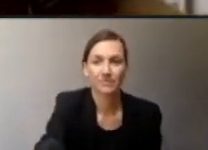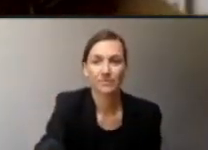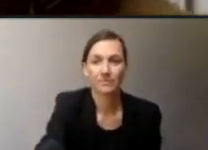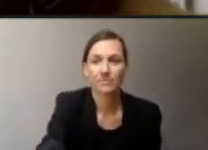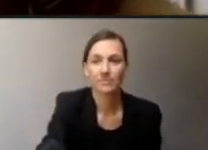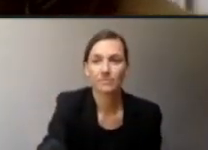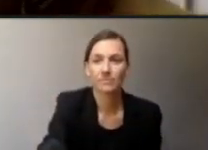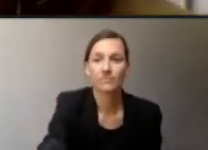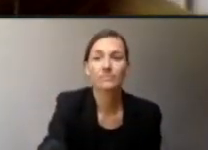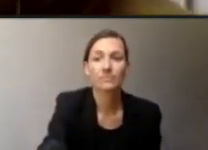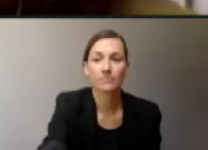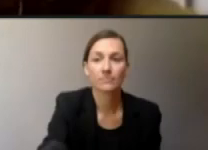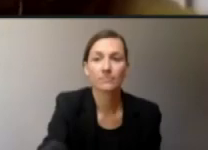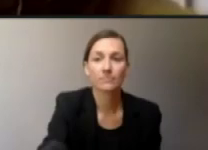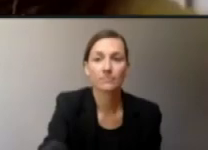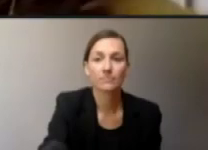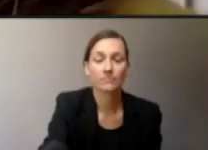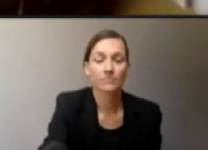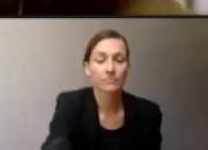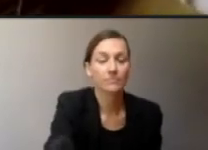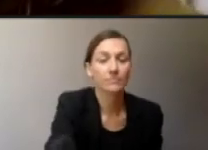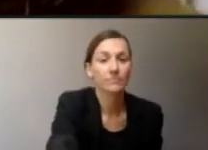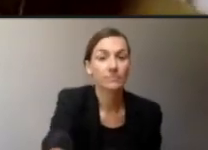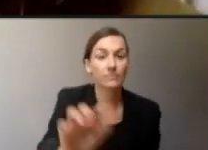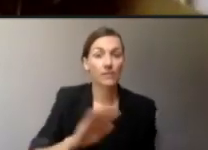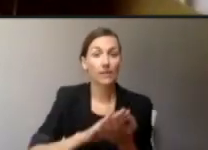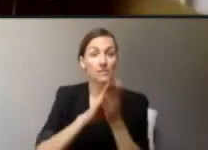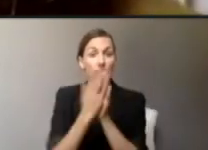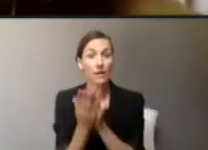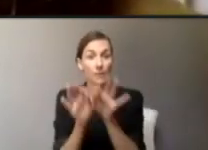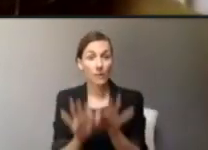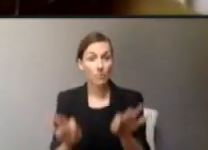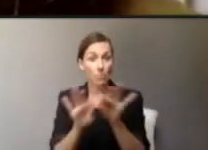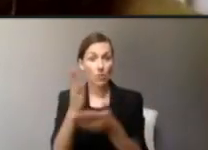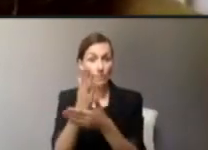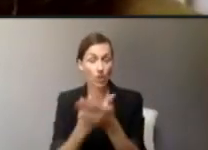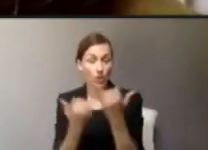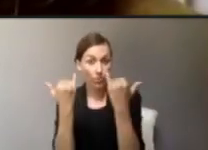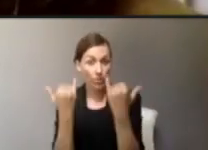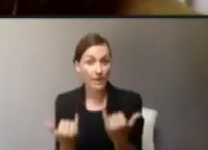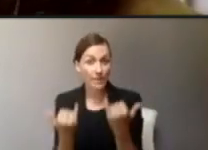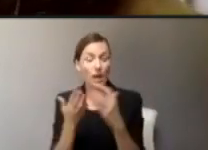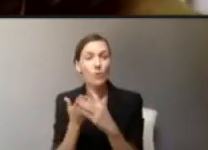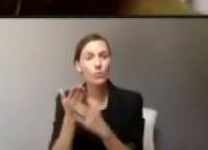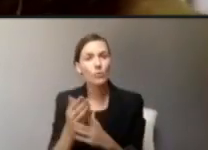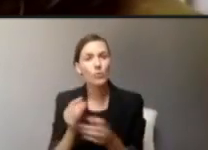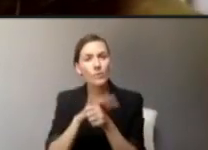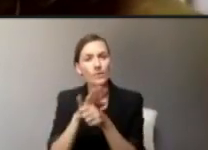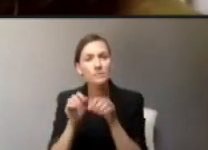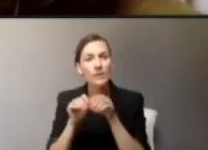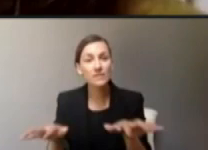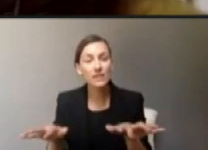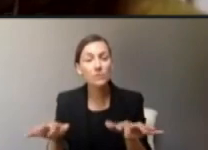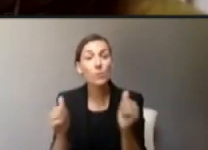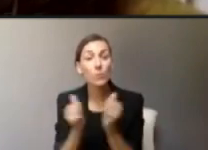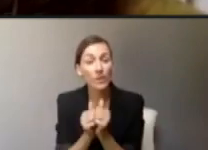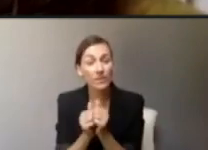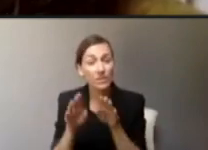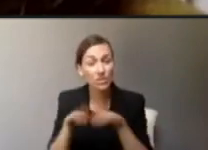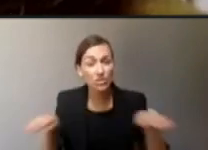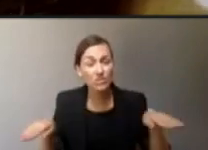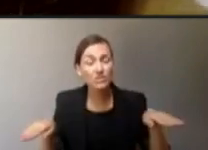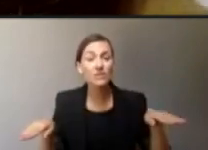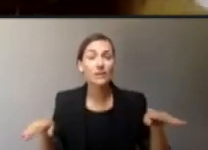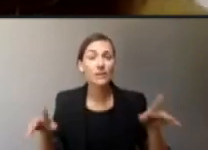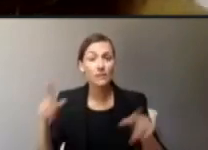And 6 a day has become a very important part right now through this pandemic with your children.